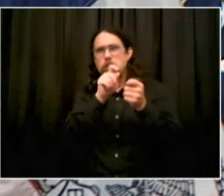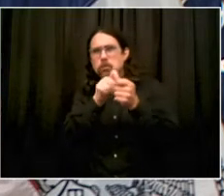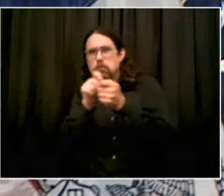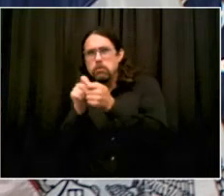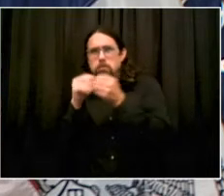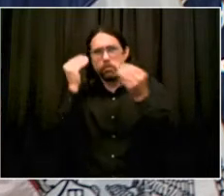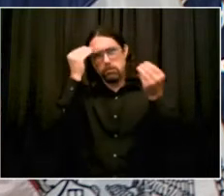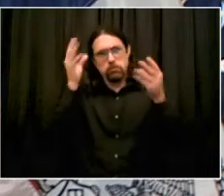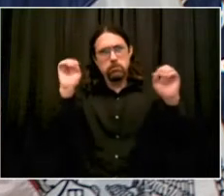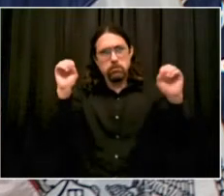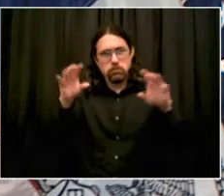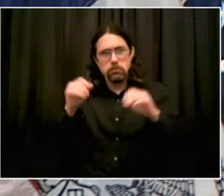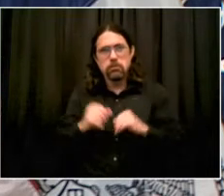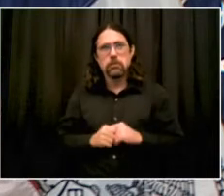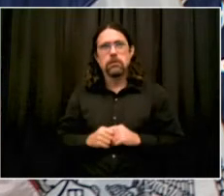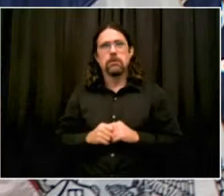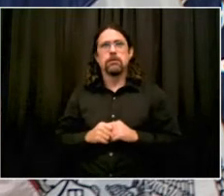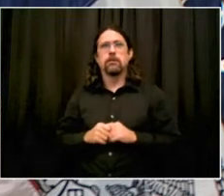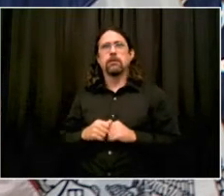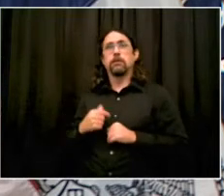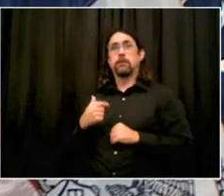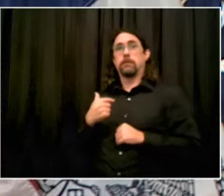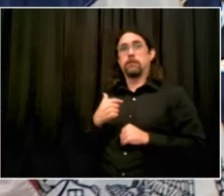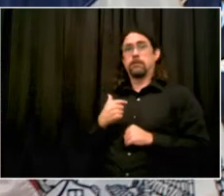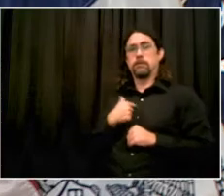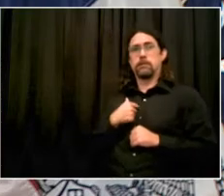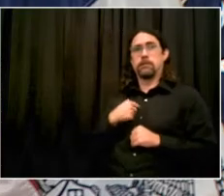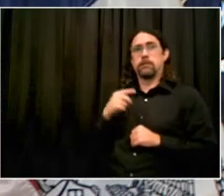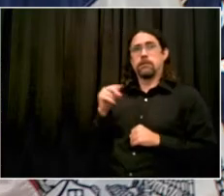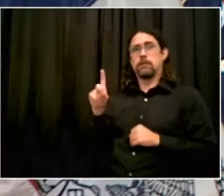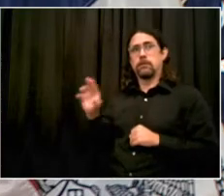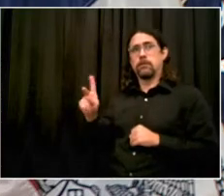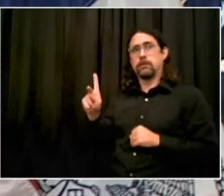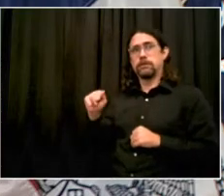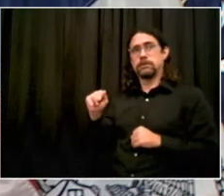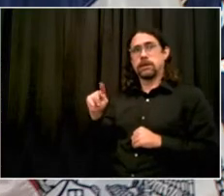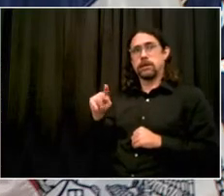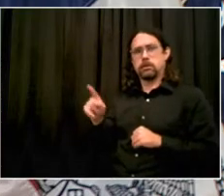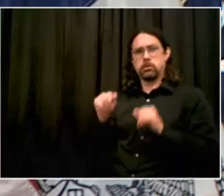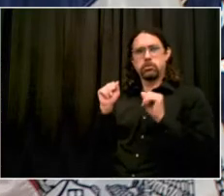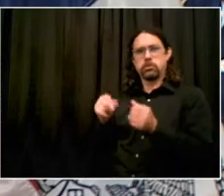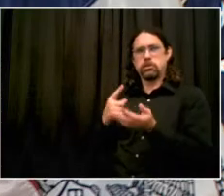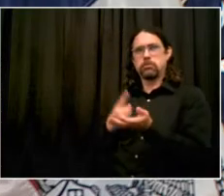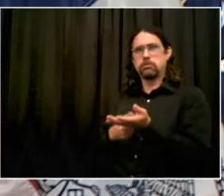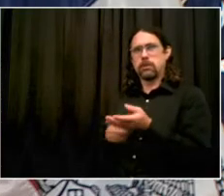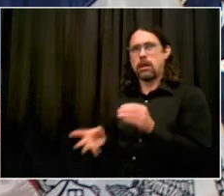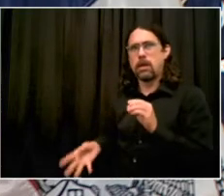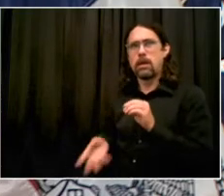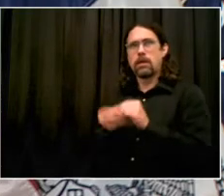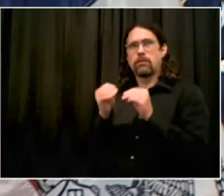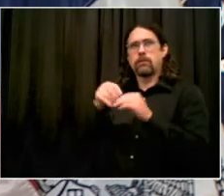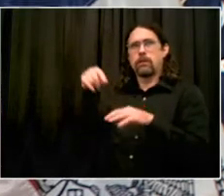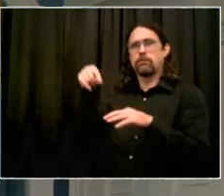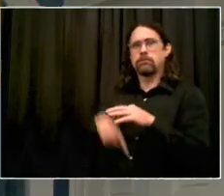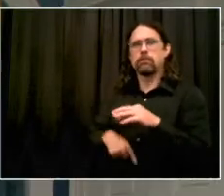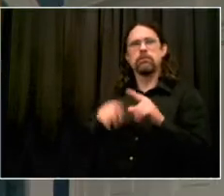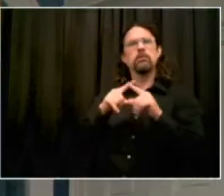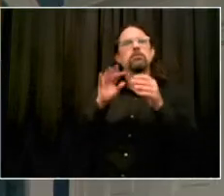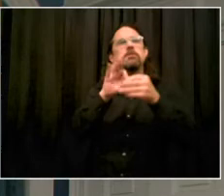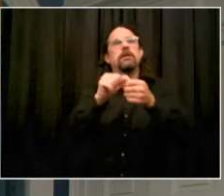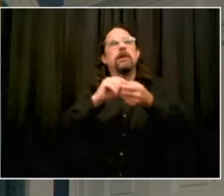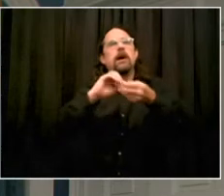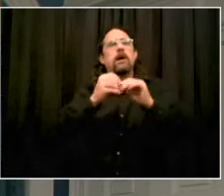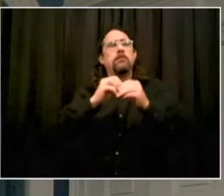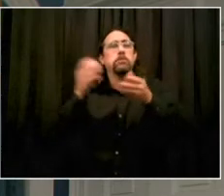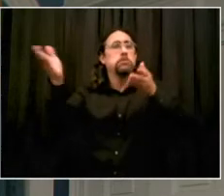particular. But Dr. Choksi, Dr. Varma, you want to talk about what you're seeing and the numbers? Sure, Mr. Mayor. I can start,